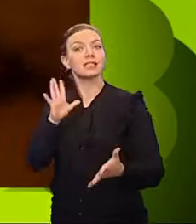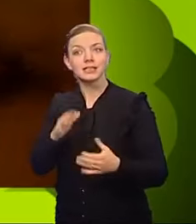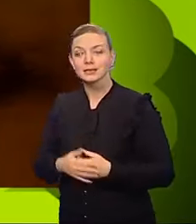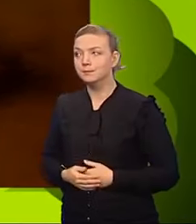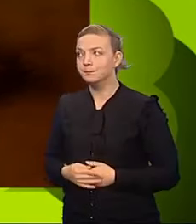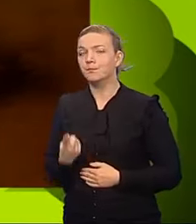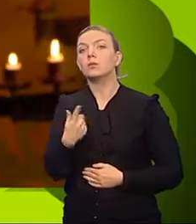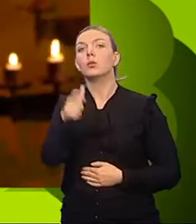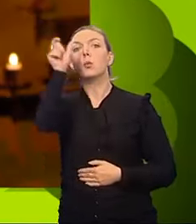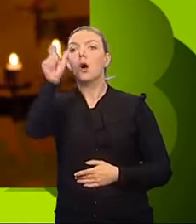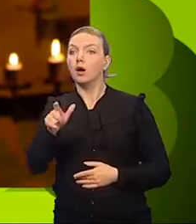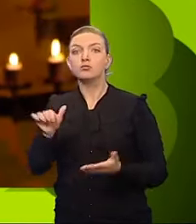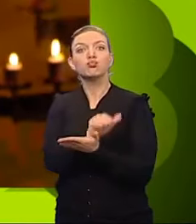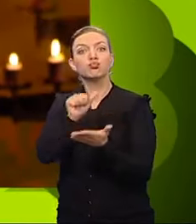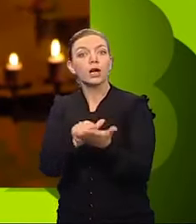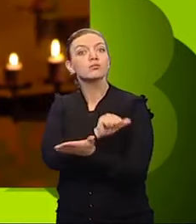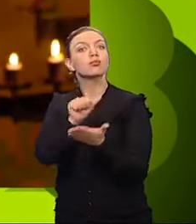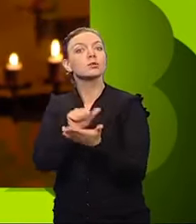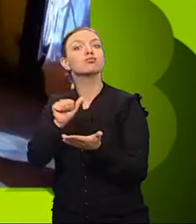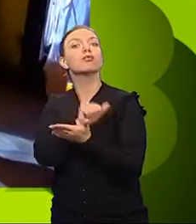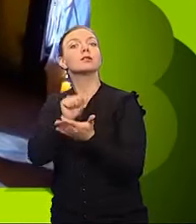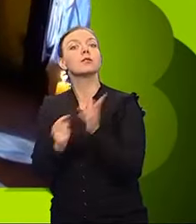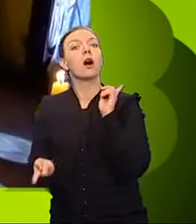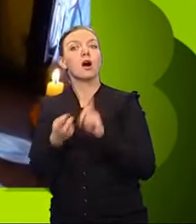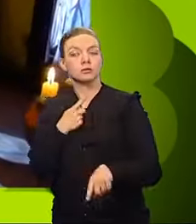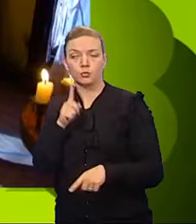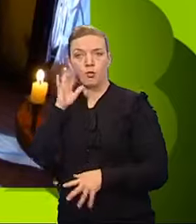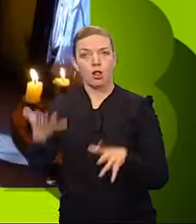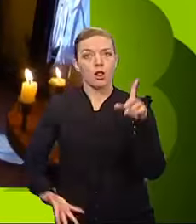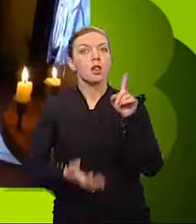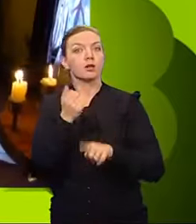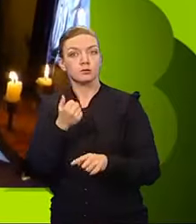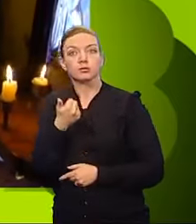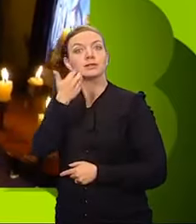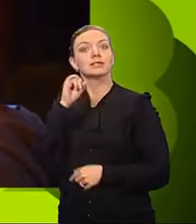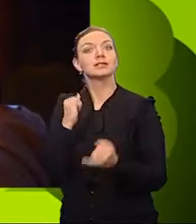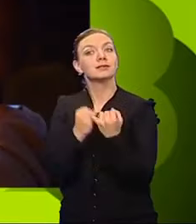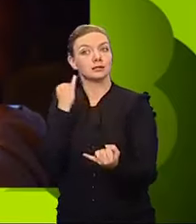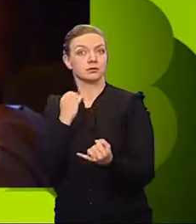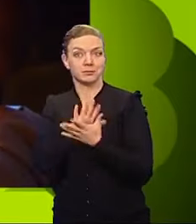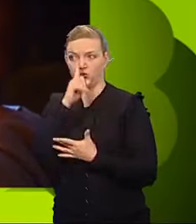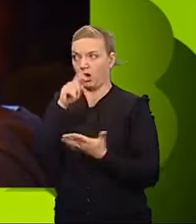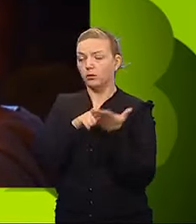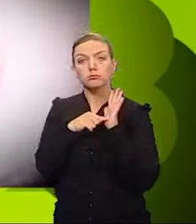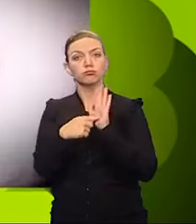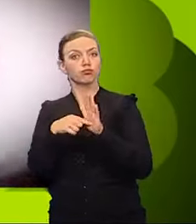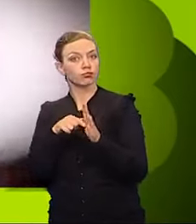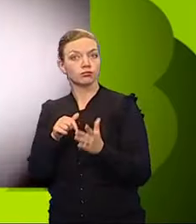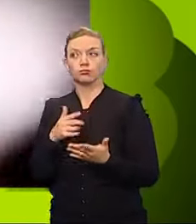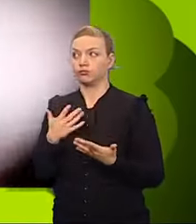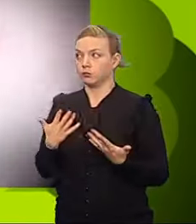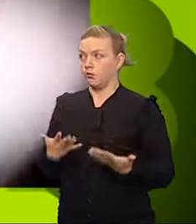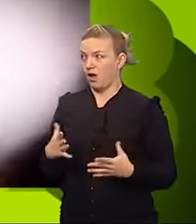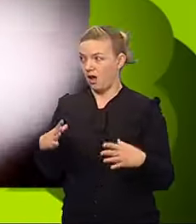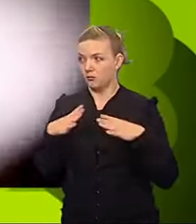will be the winner. You have 60 seconds to prove yourself. Let